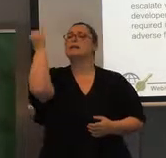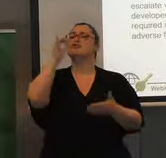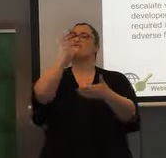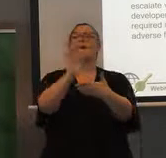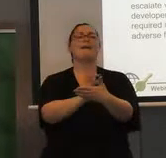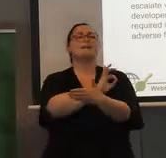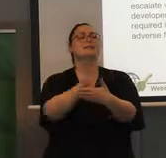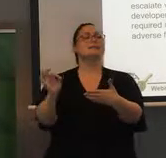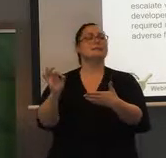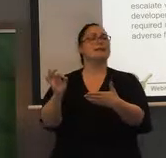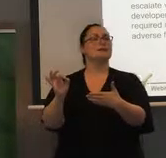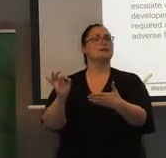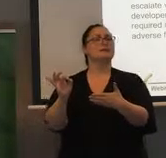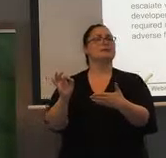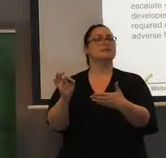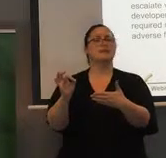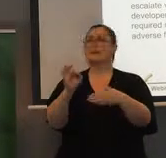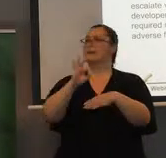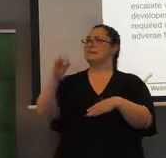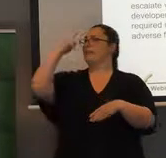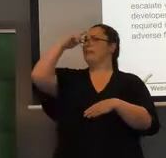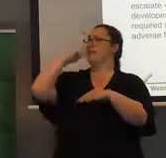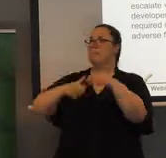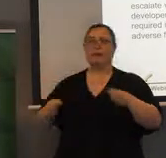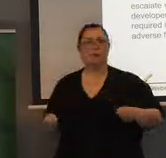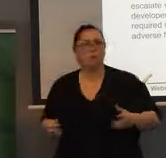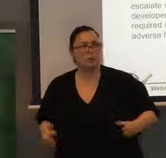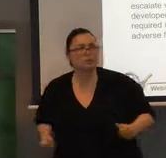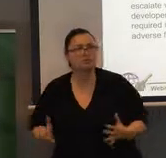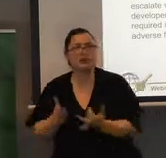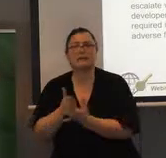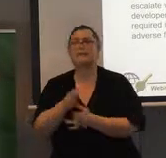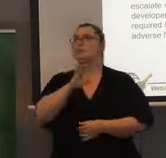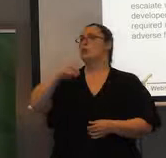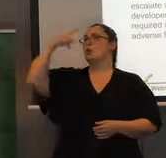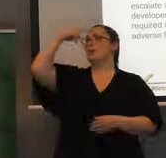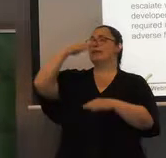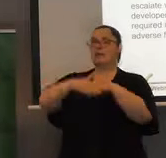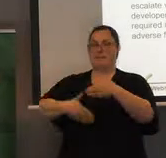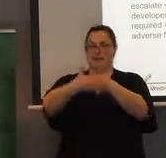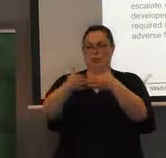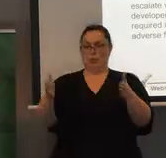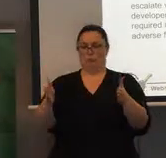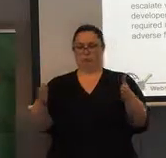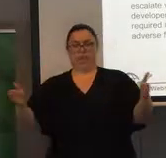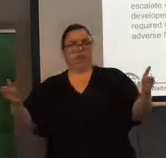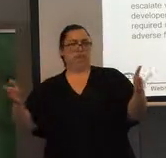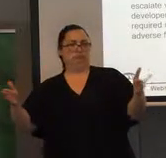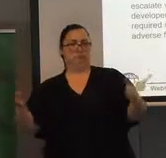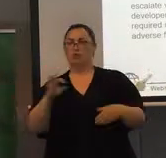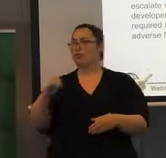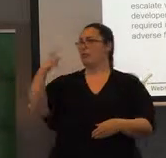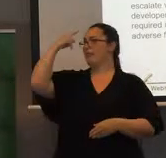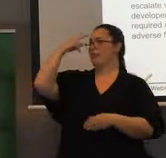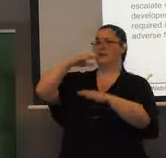imagine having an architect design a building for you that didn't have wheelchair access, that didn't have doors wide enough to get a wheelchair